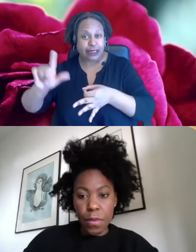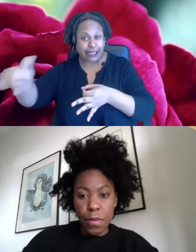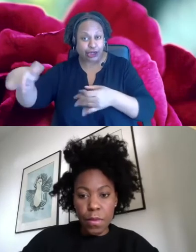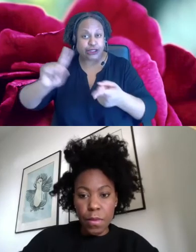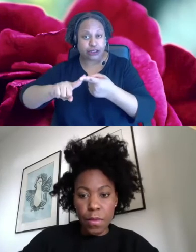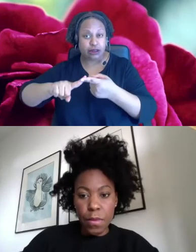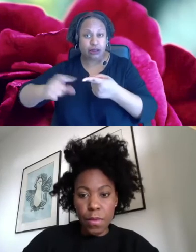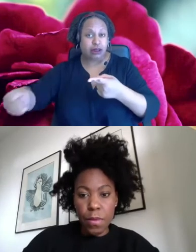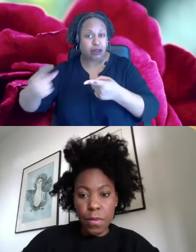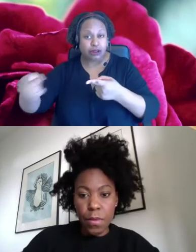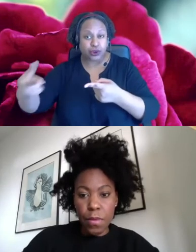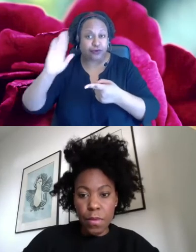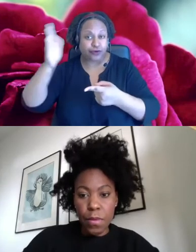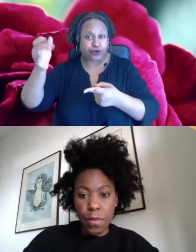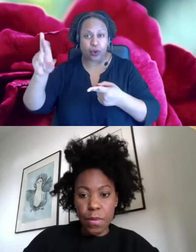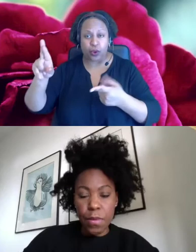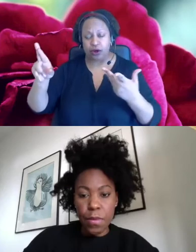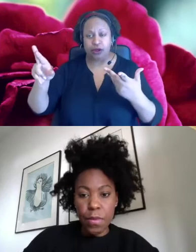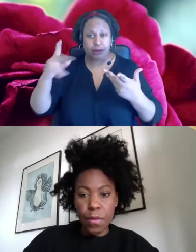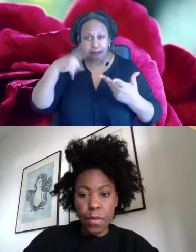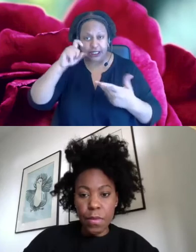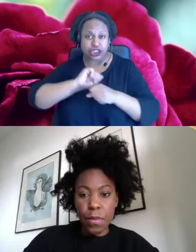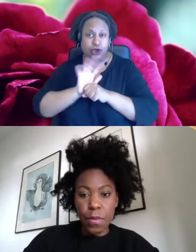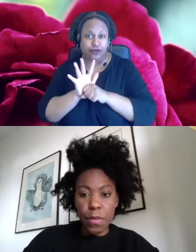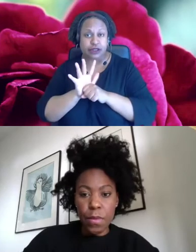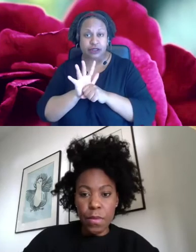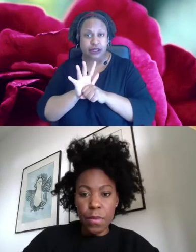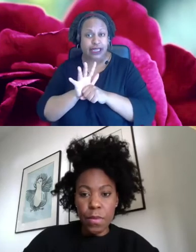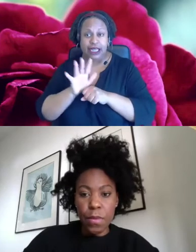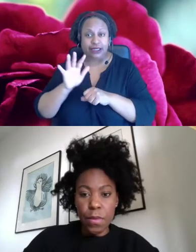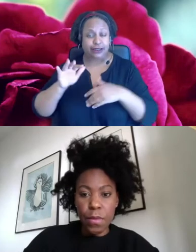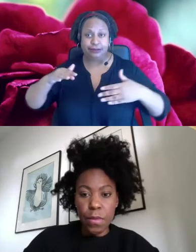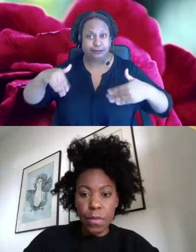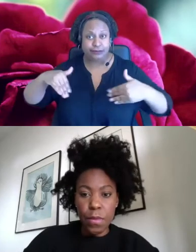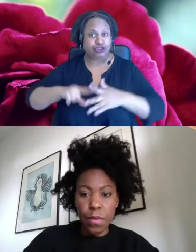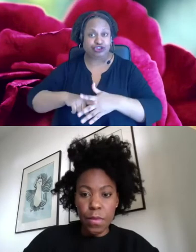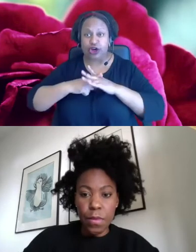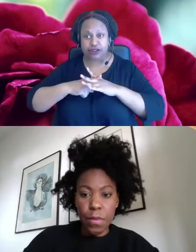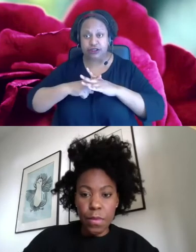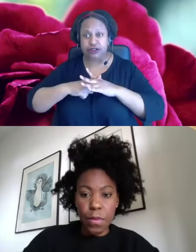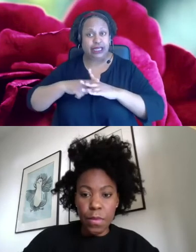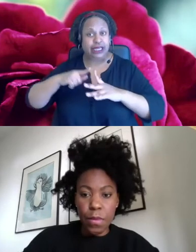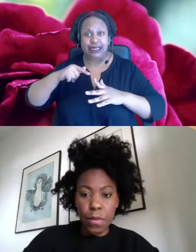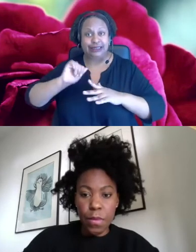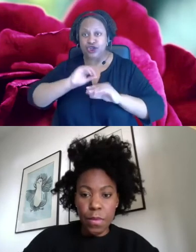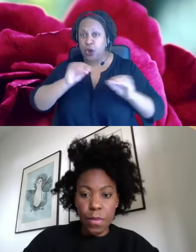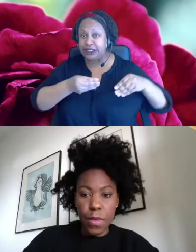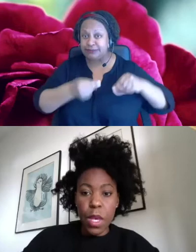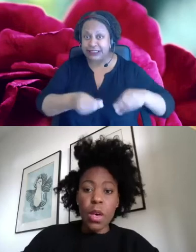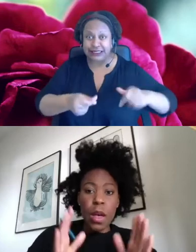until future because of COVID, and you didn't start it and didn't incur any